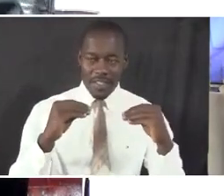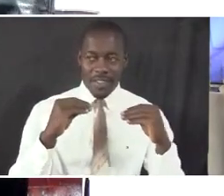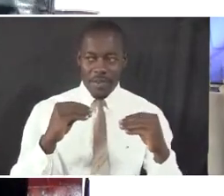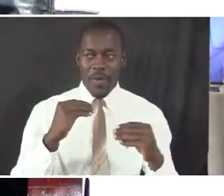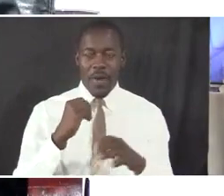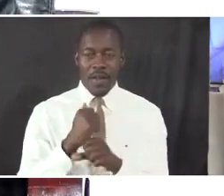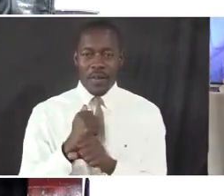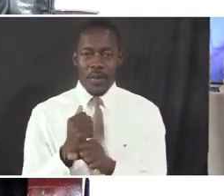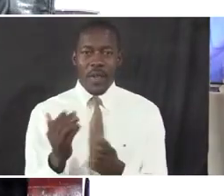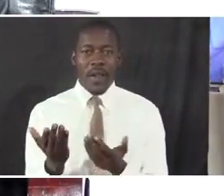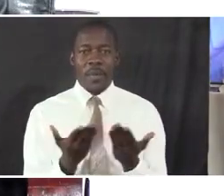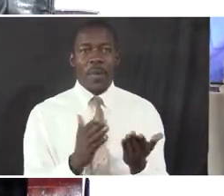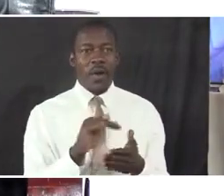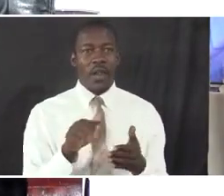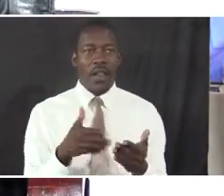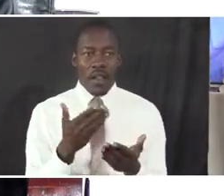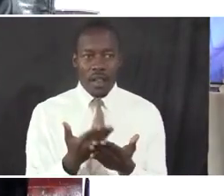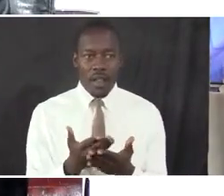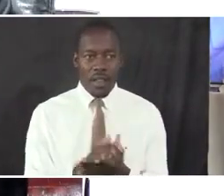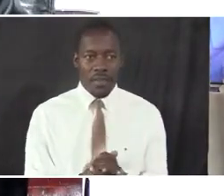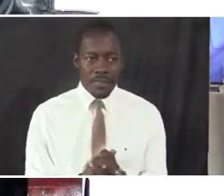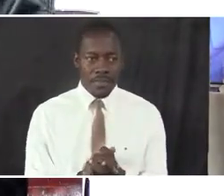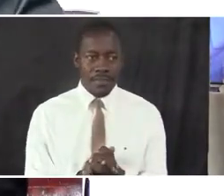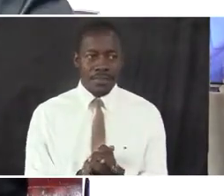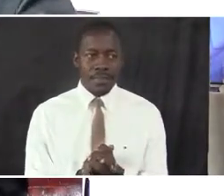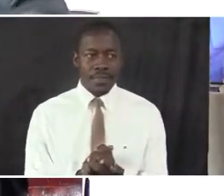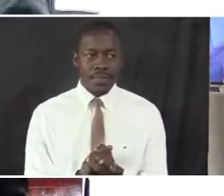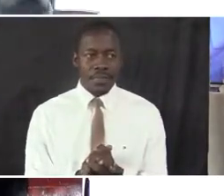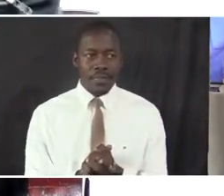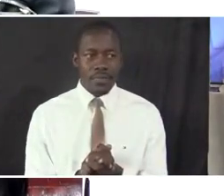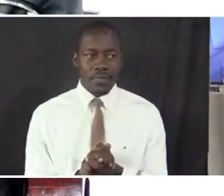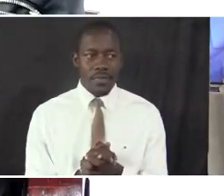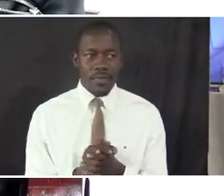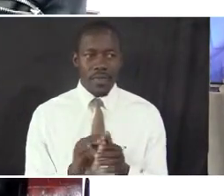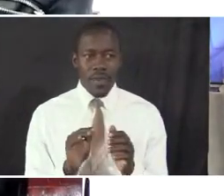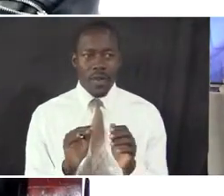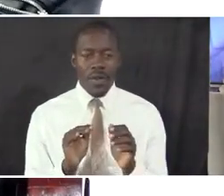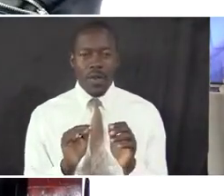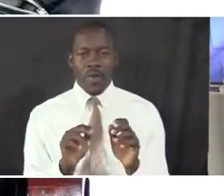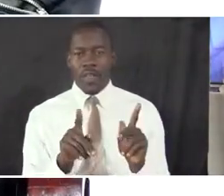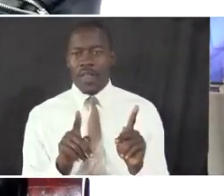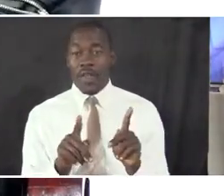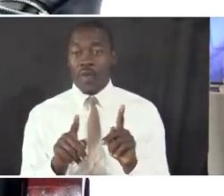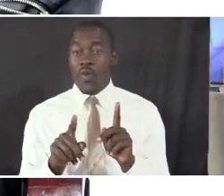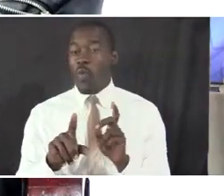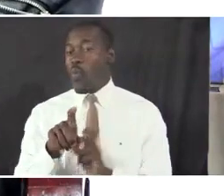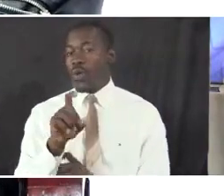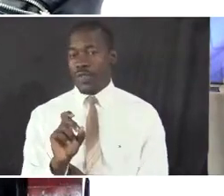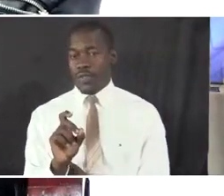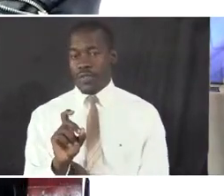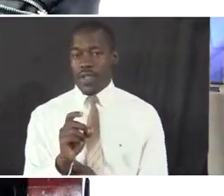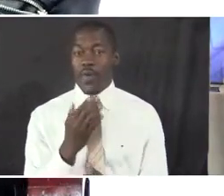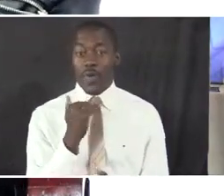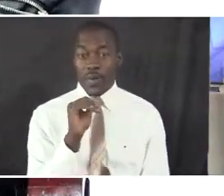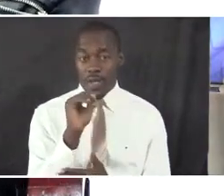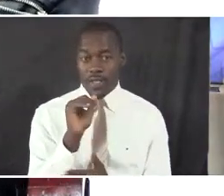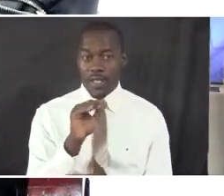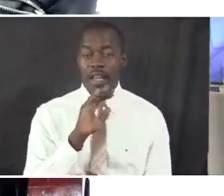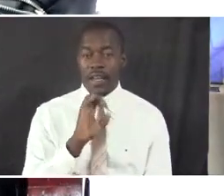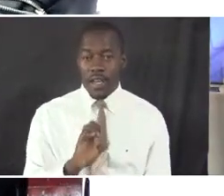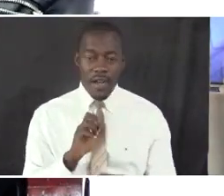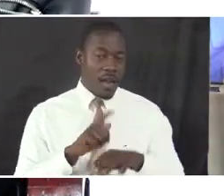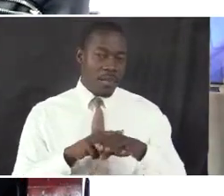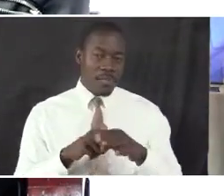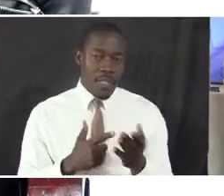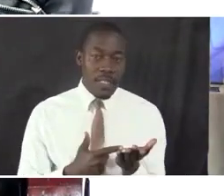sana. Okay, so the first question that I want to ask our elder, even as we are talking